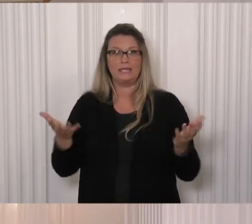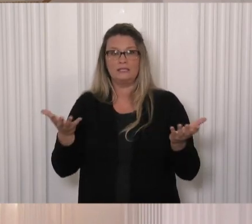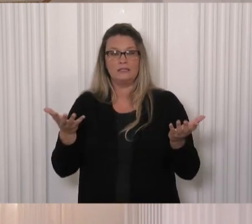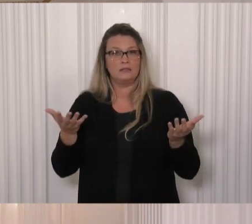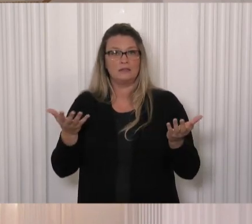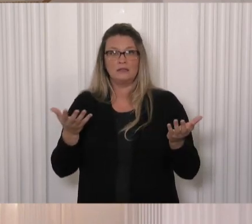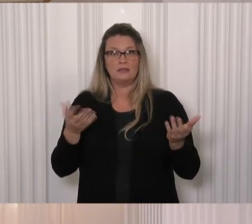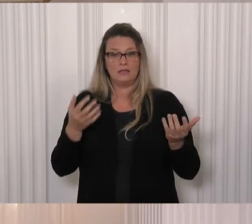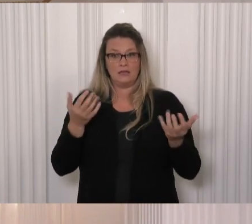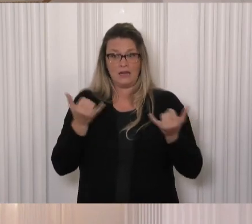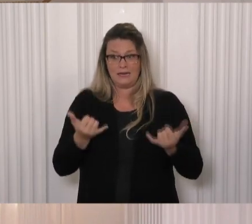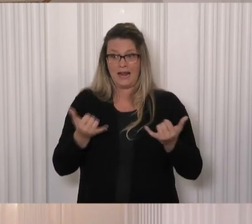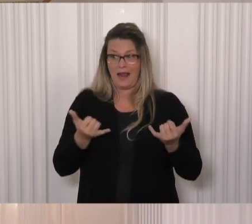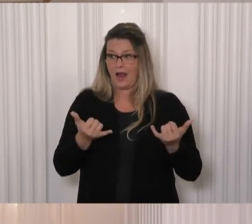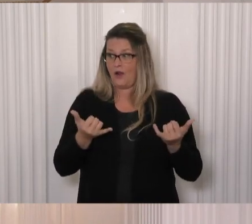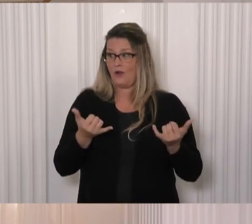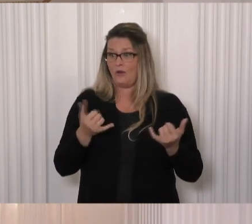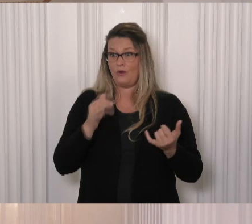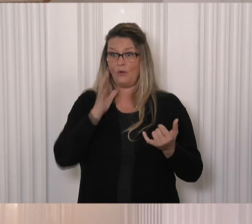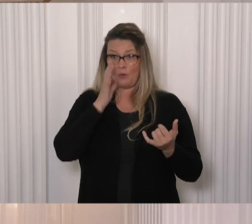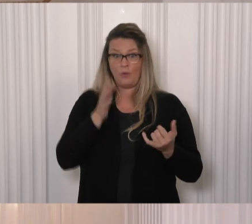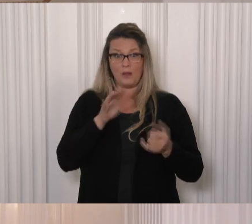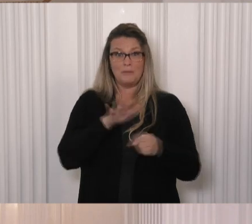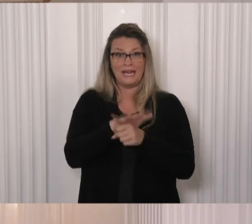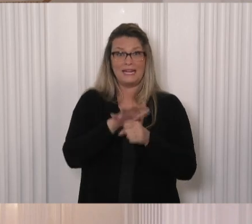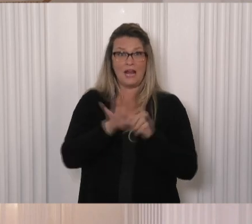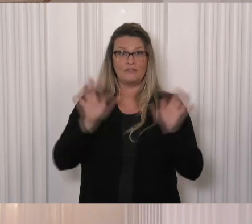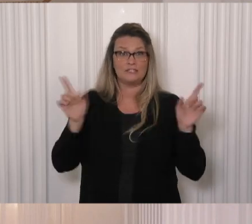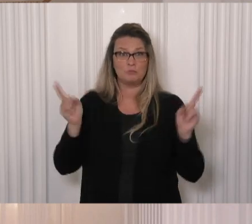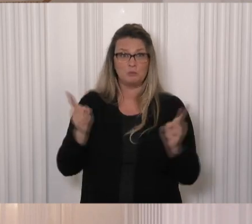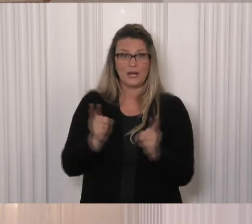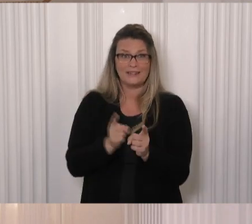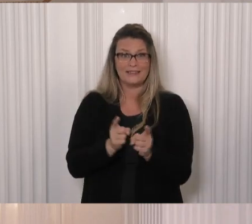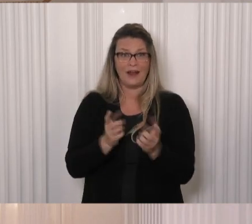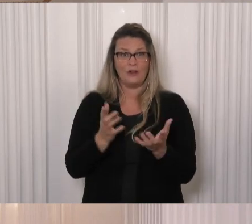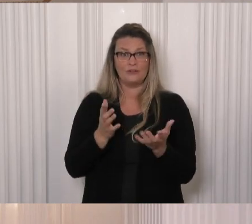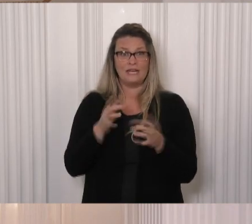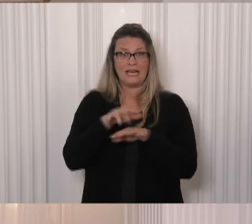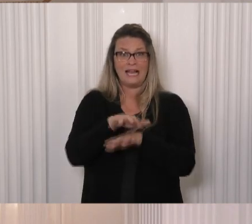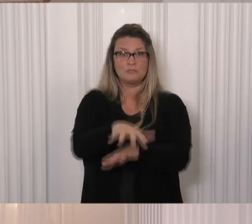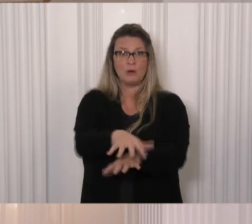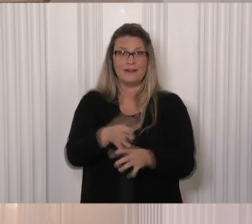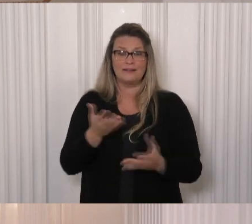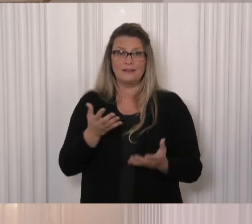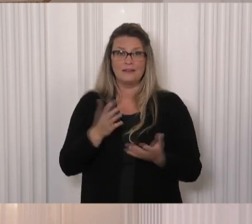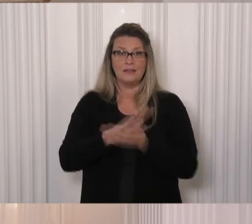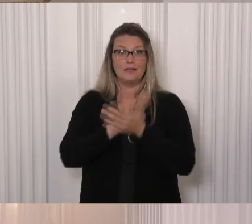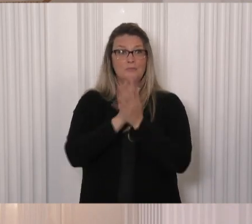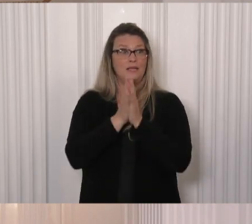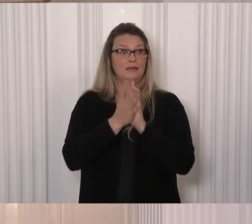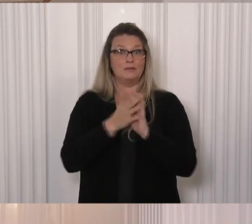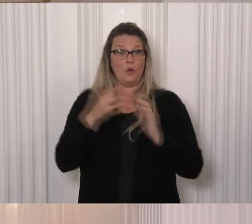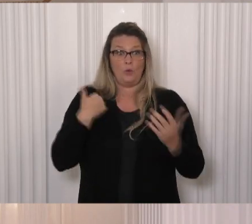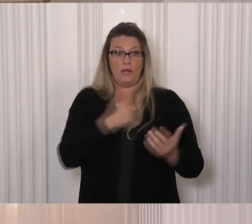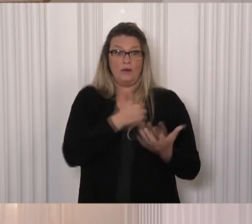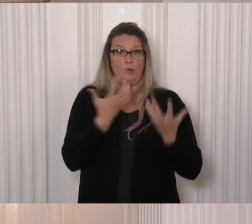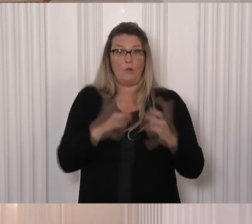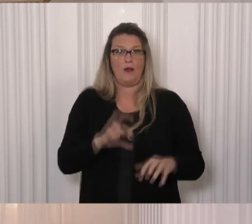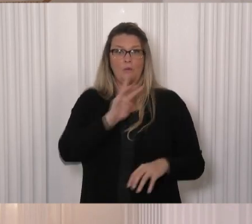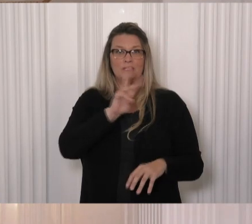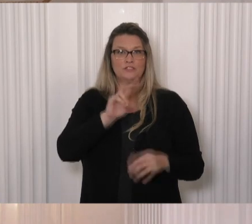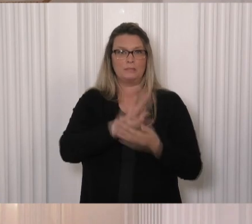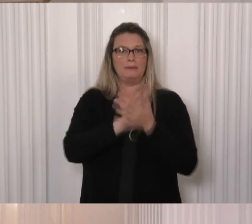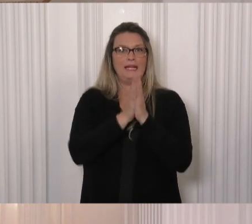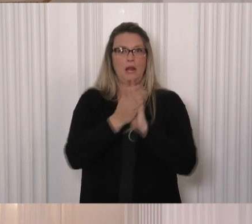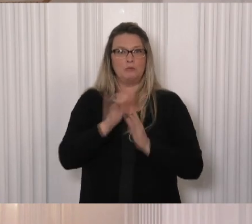this enough to stop the spread, to potentially prevent West Virginia from becoming in New York or in Italy?